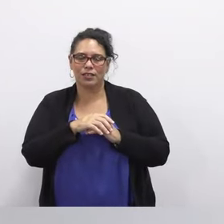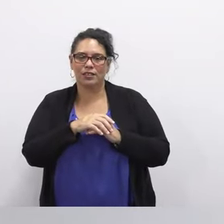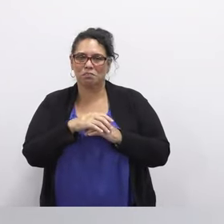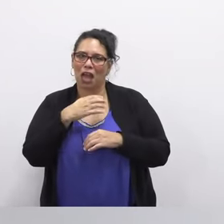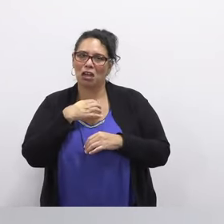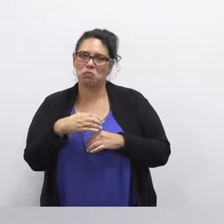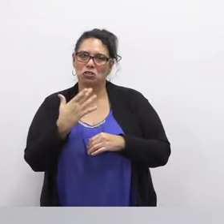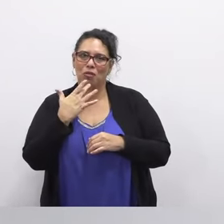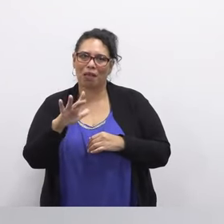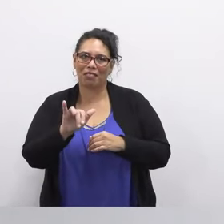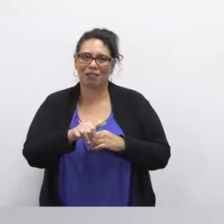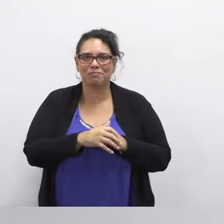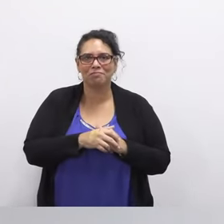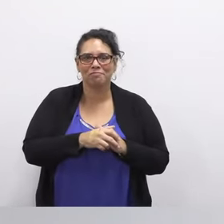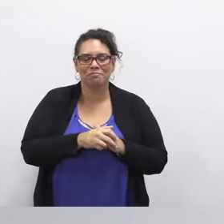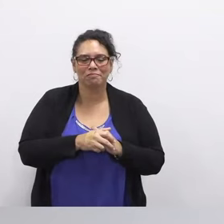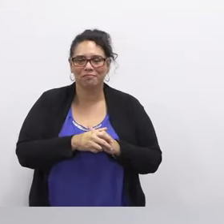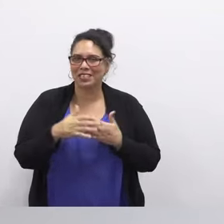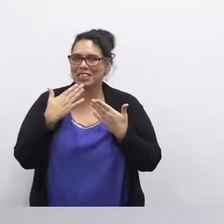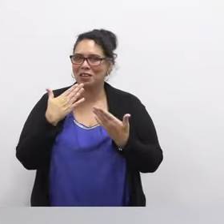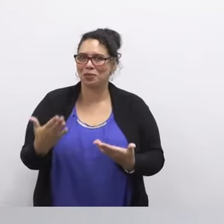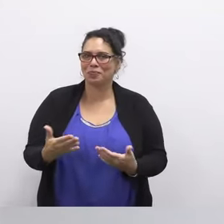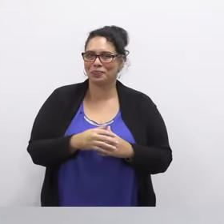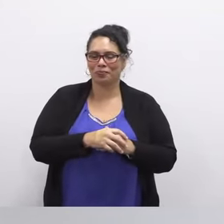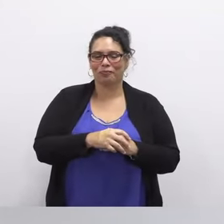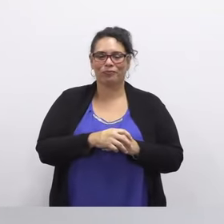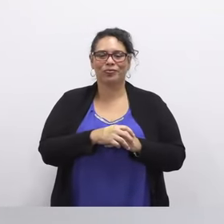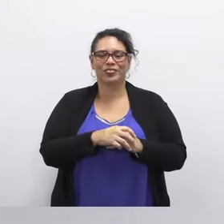wish you good luck in that. Thank you.